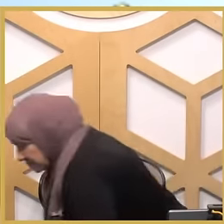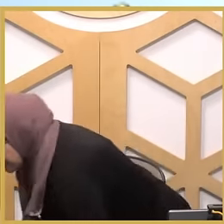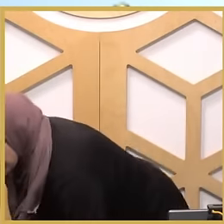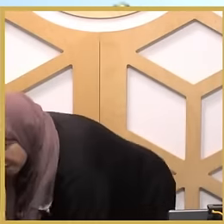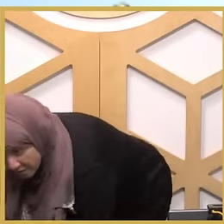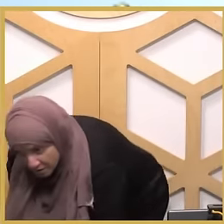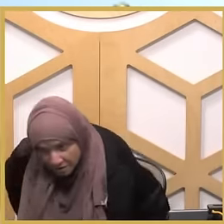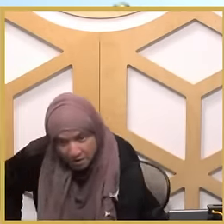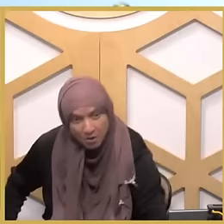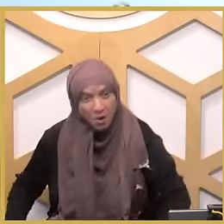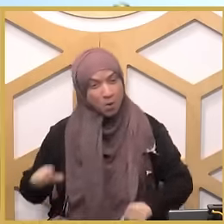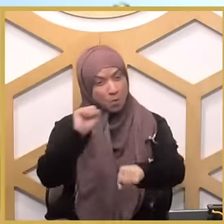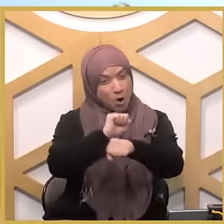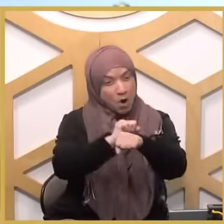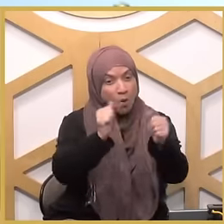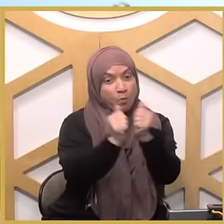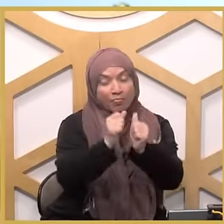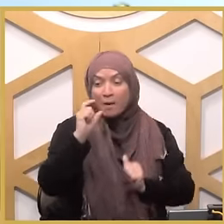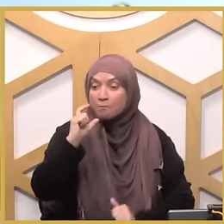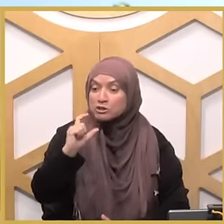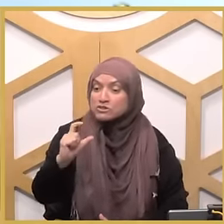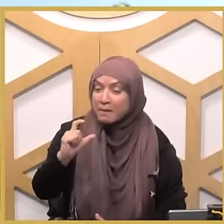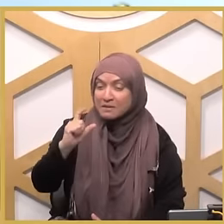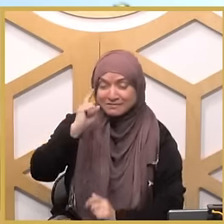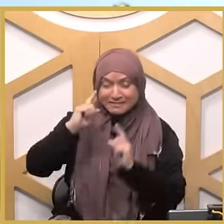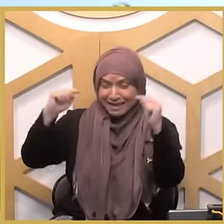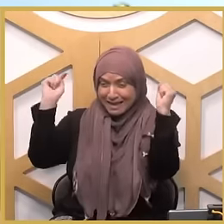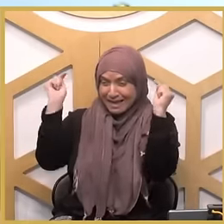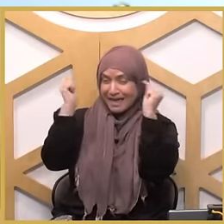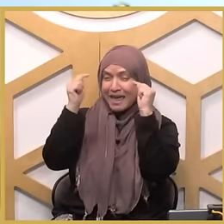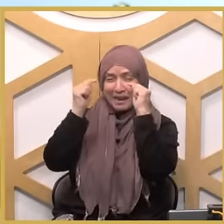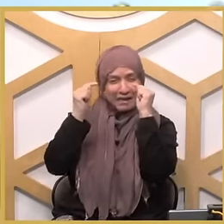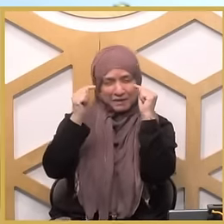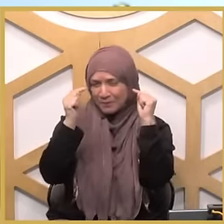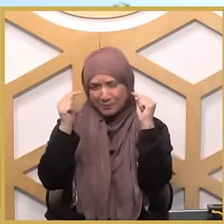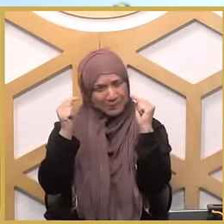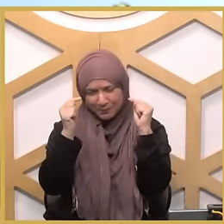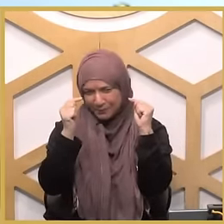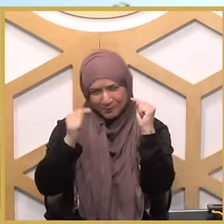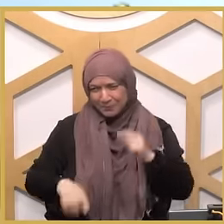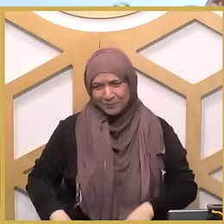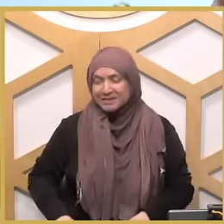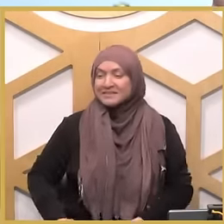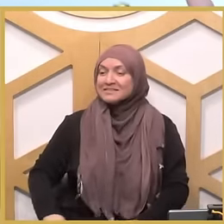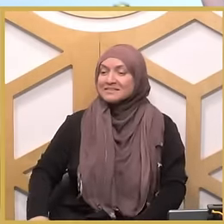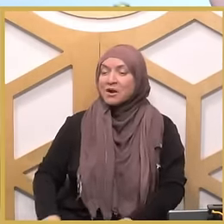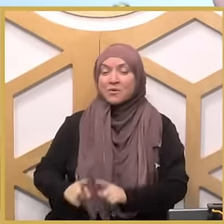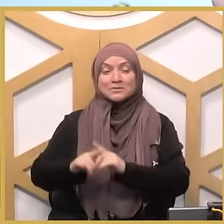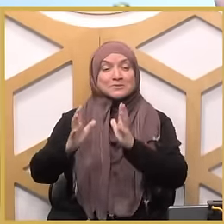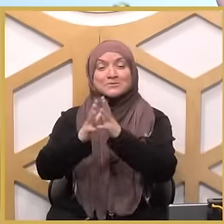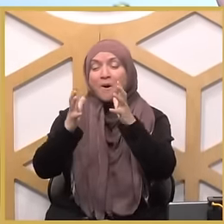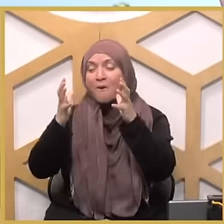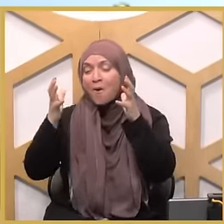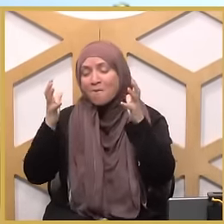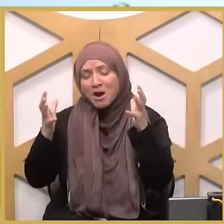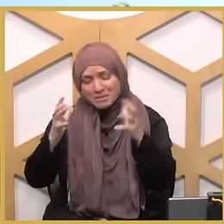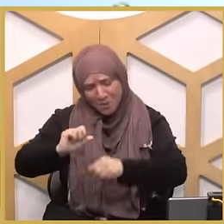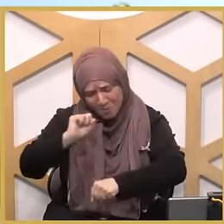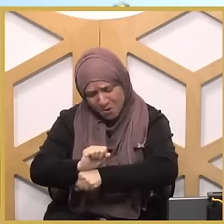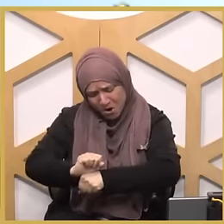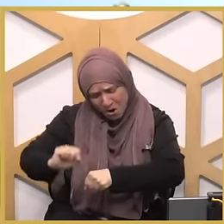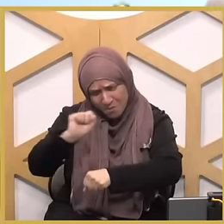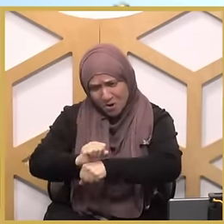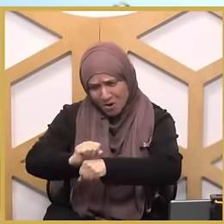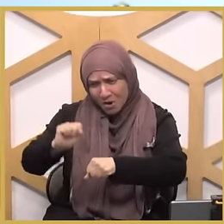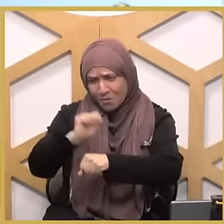a headache. We can hurt each other so much. Like, we rob the sweetness. We take the spirit out of the room. We take it out.